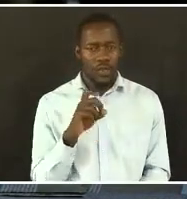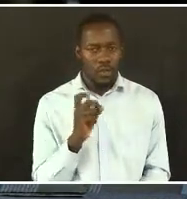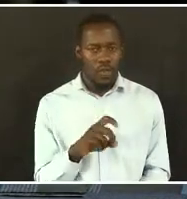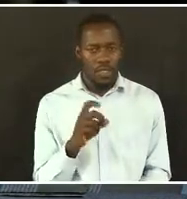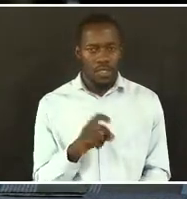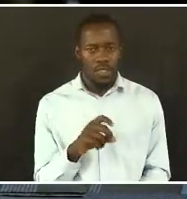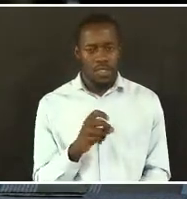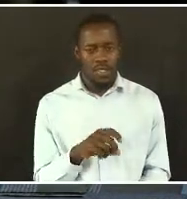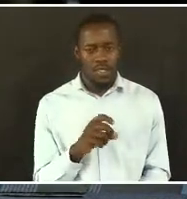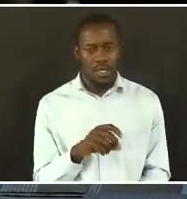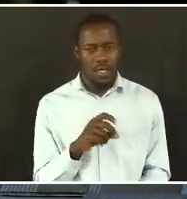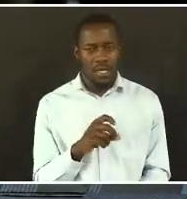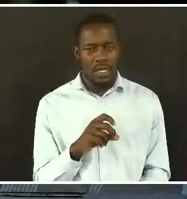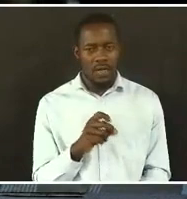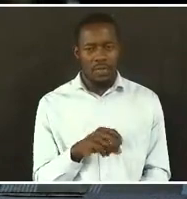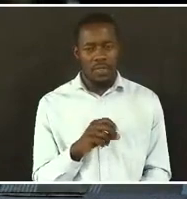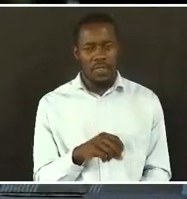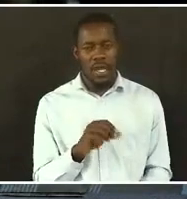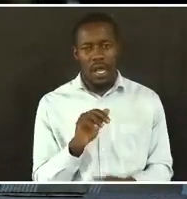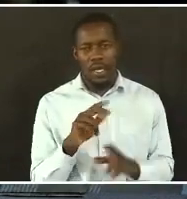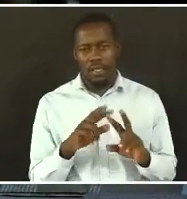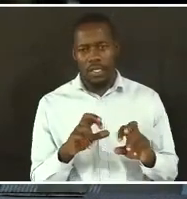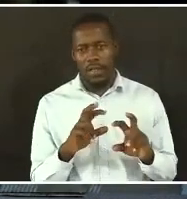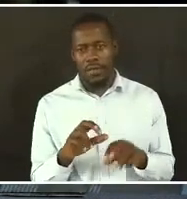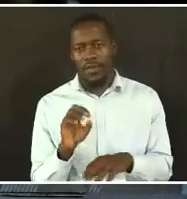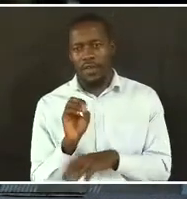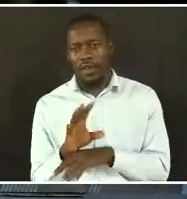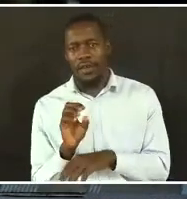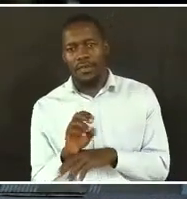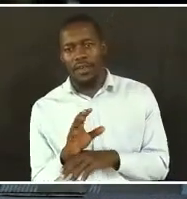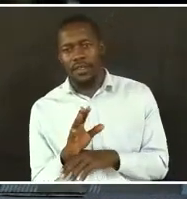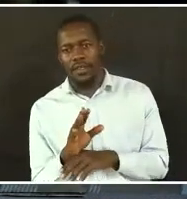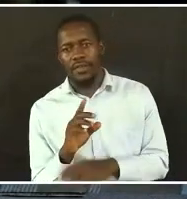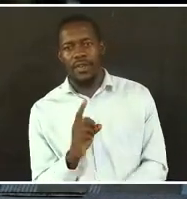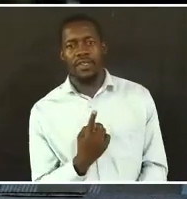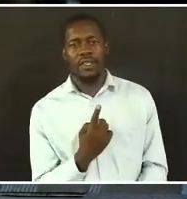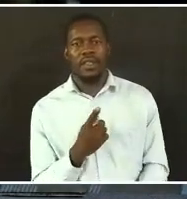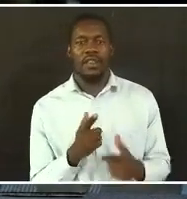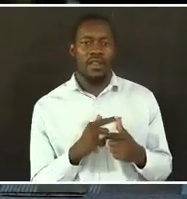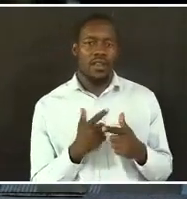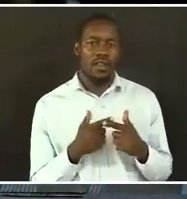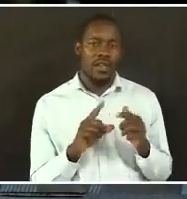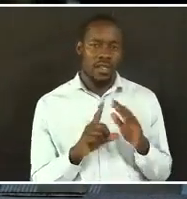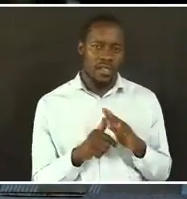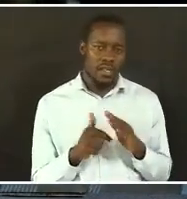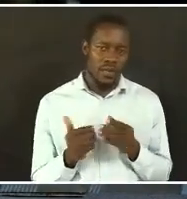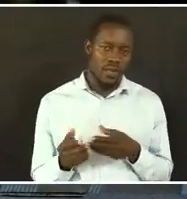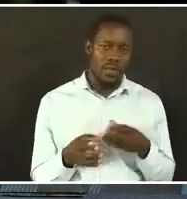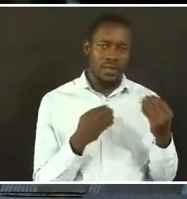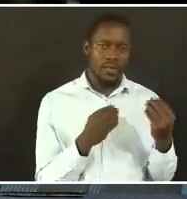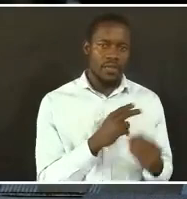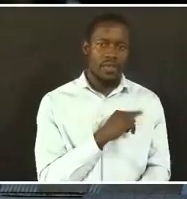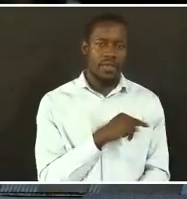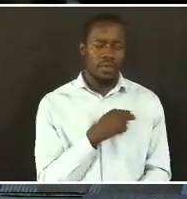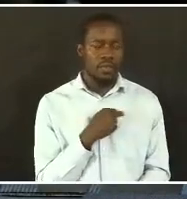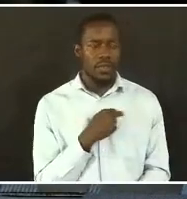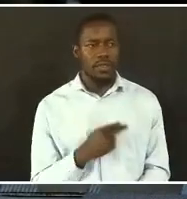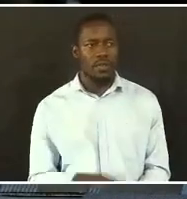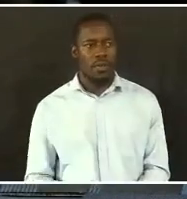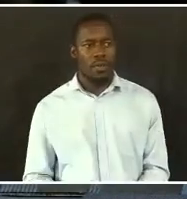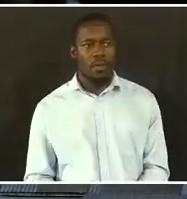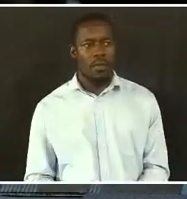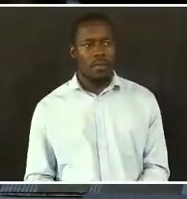need before now you proceed with what took you to there, to the hospital or to wherever you are. Mm-hmm.